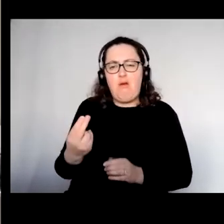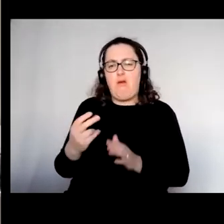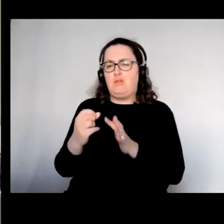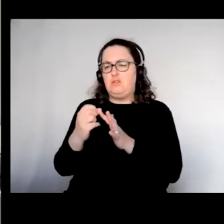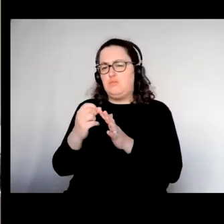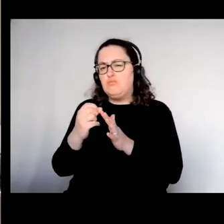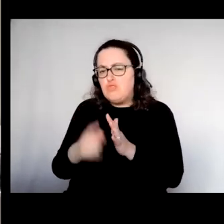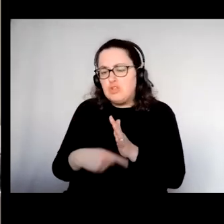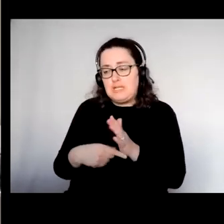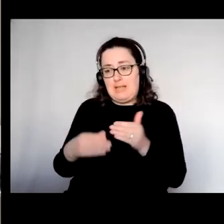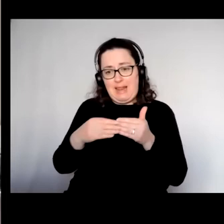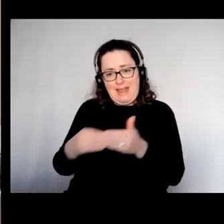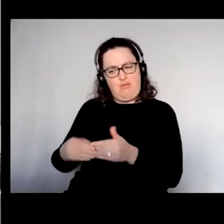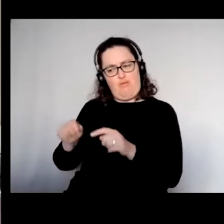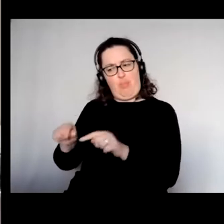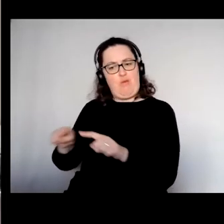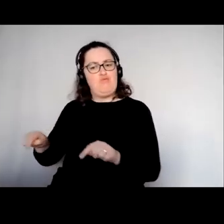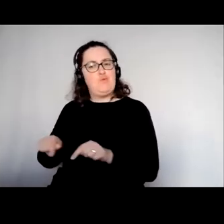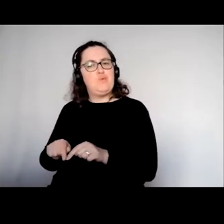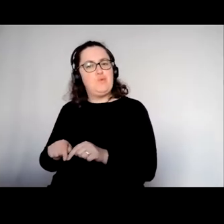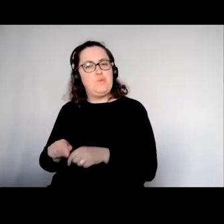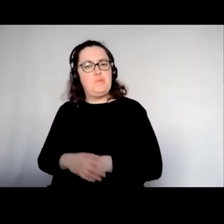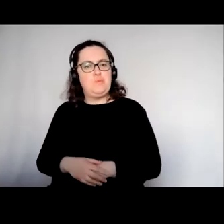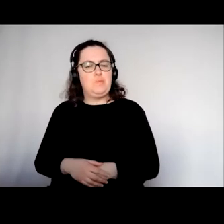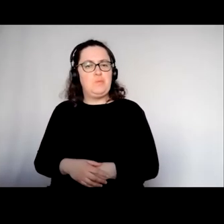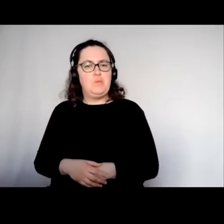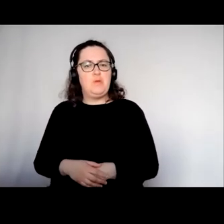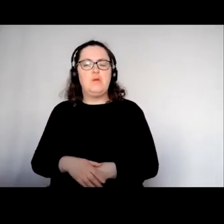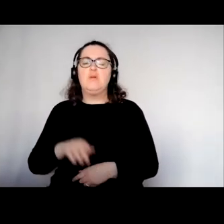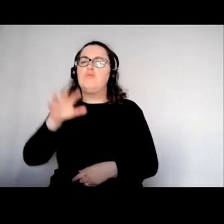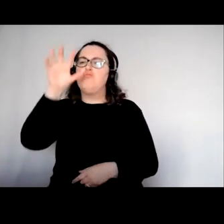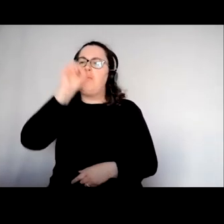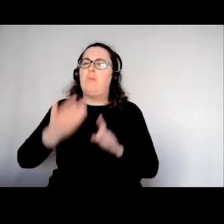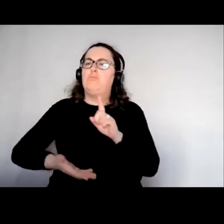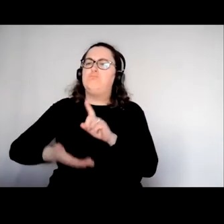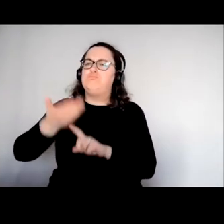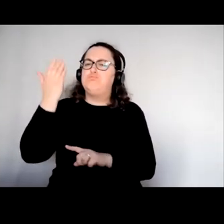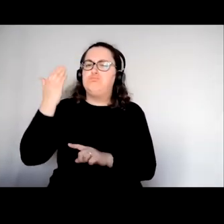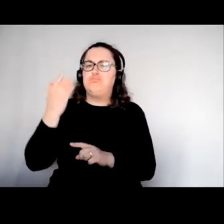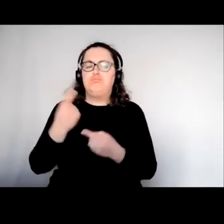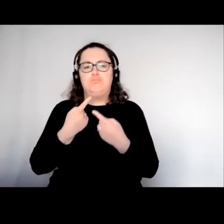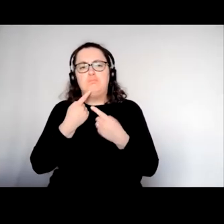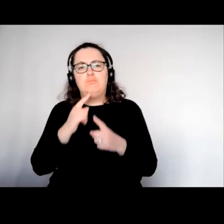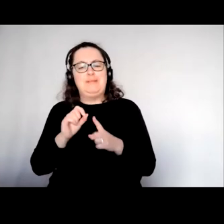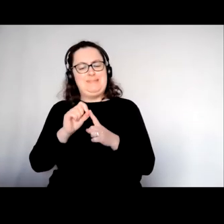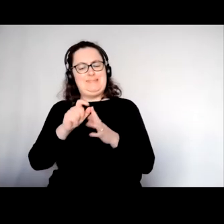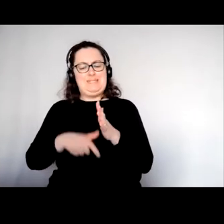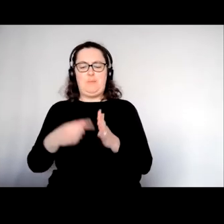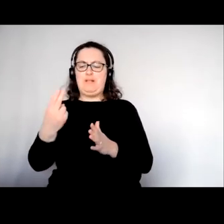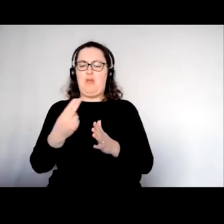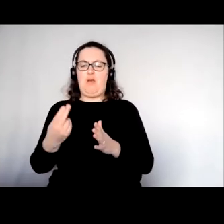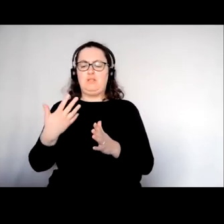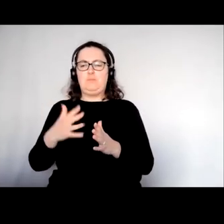arts projects have kind of led from. I remember many years ago somebody saying that disability arts has